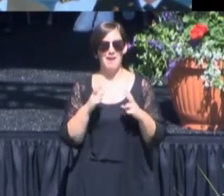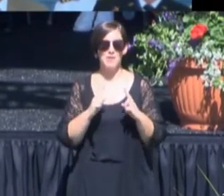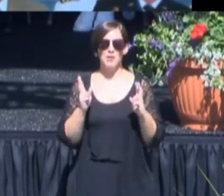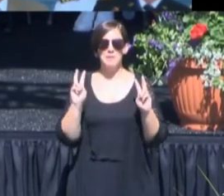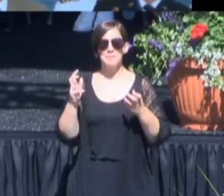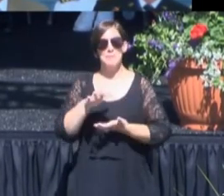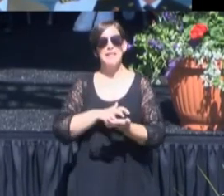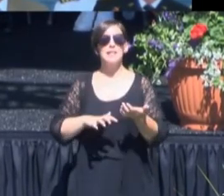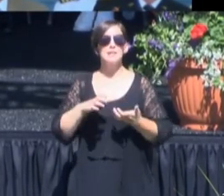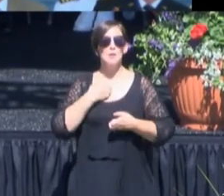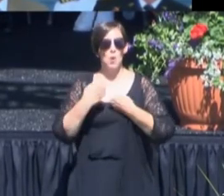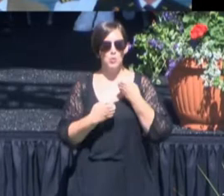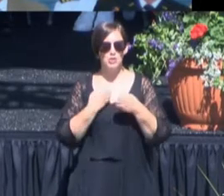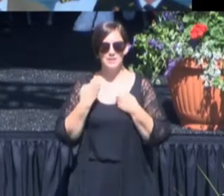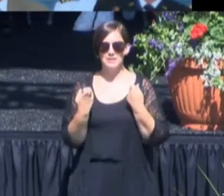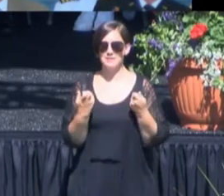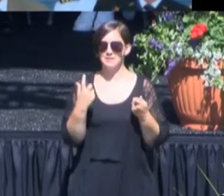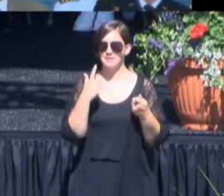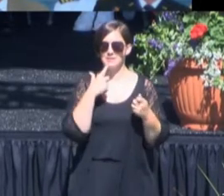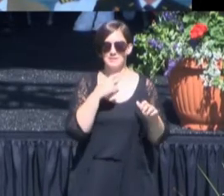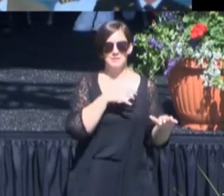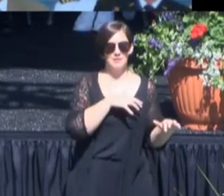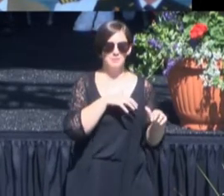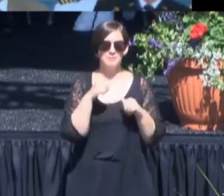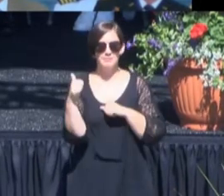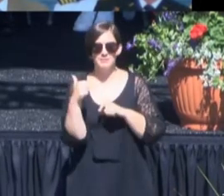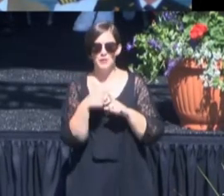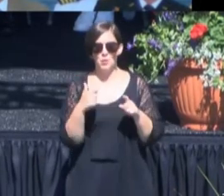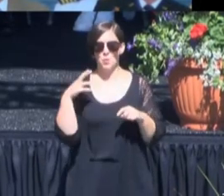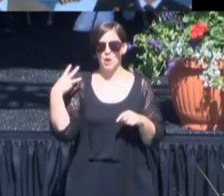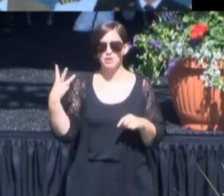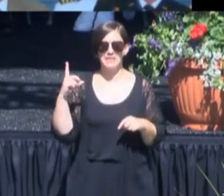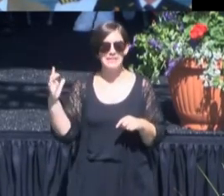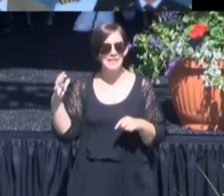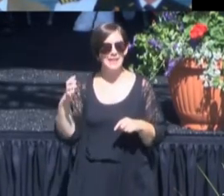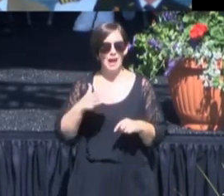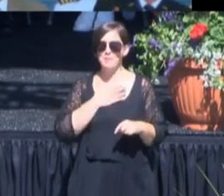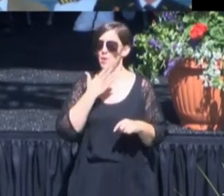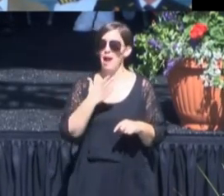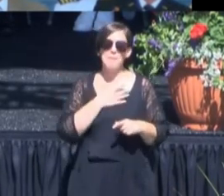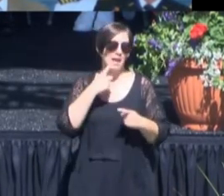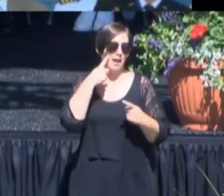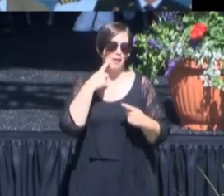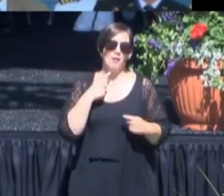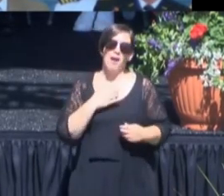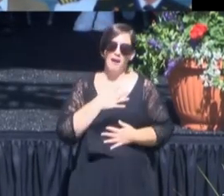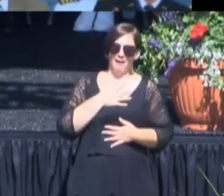emotions. I'm out of Washington, D.C., and I'm so happy I could cry.